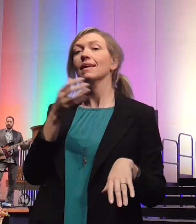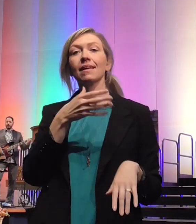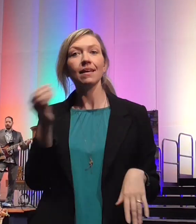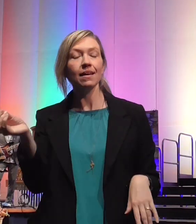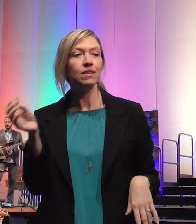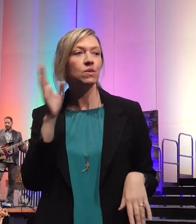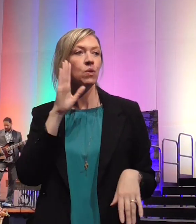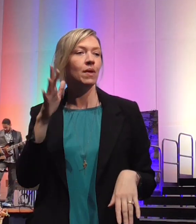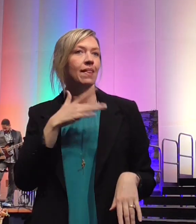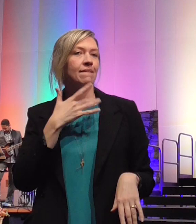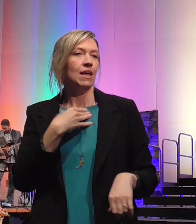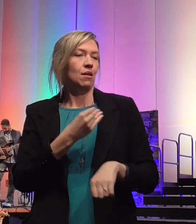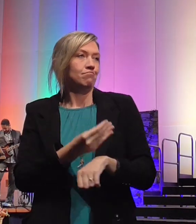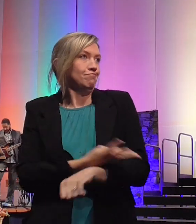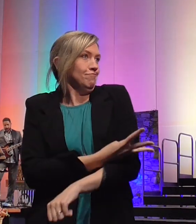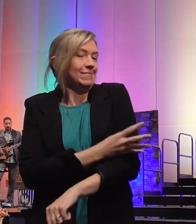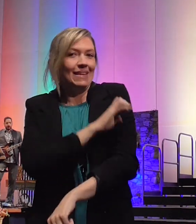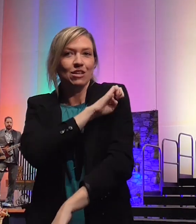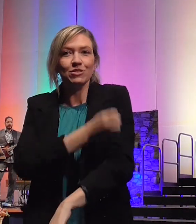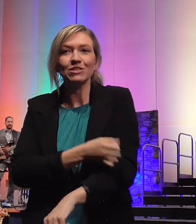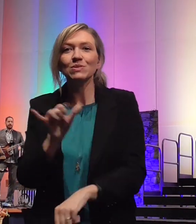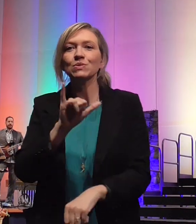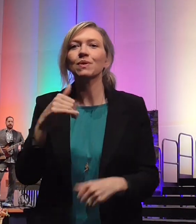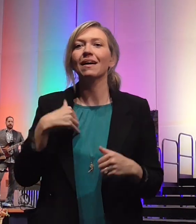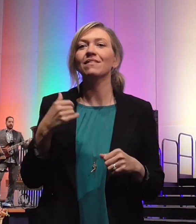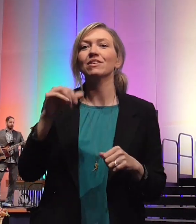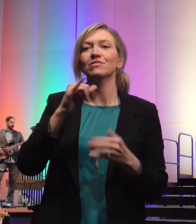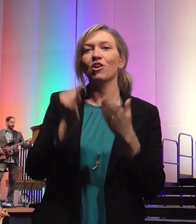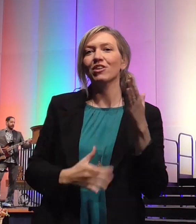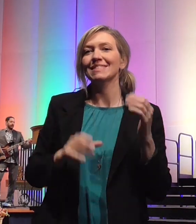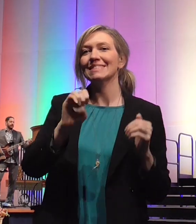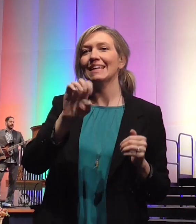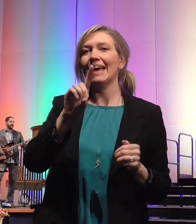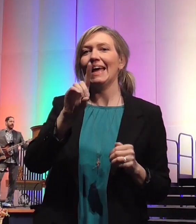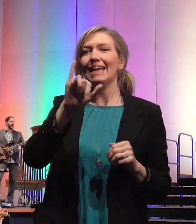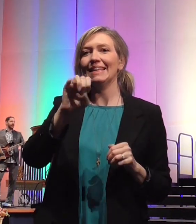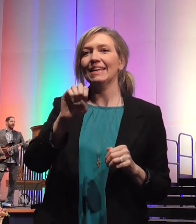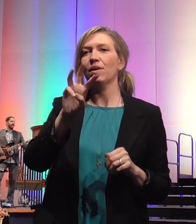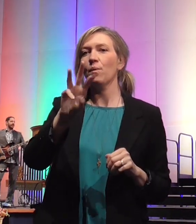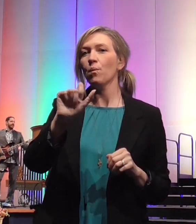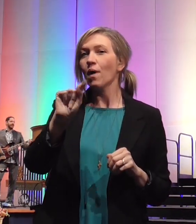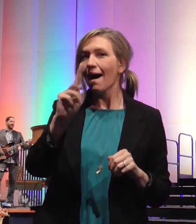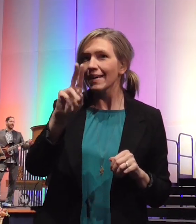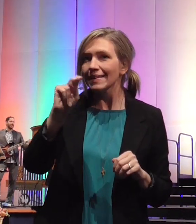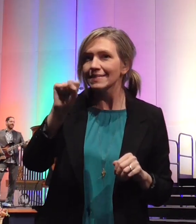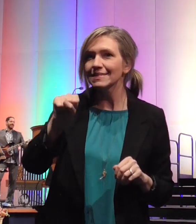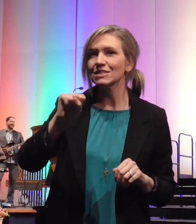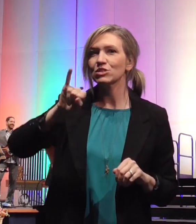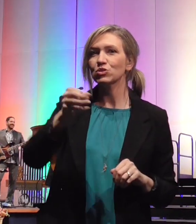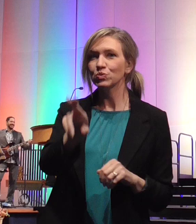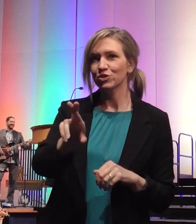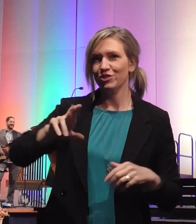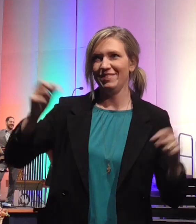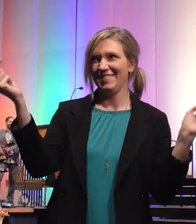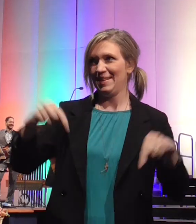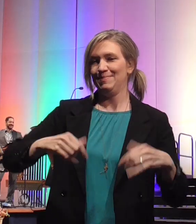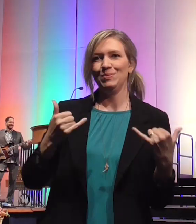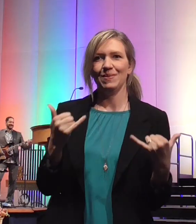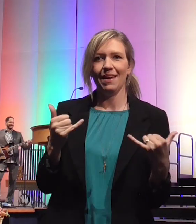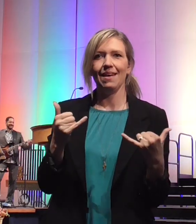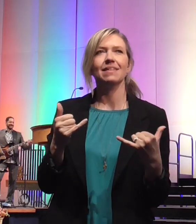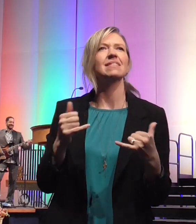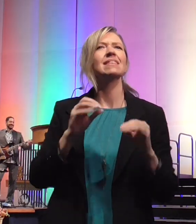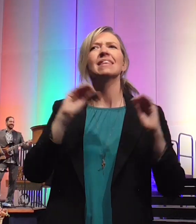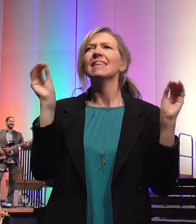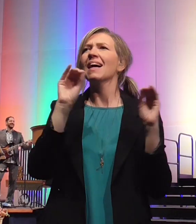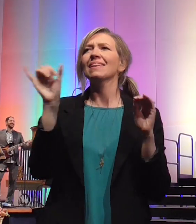here. And you're going to feel this energy too because we have a guest artist today, Eddie Watkins Jr., who's with us today.